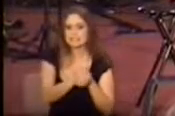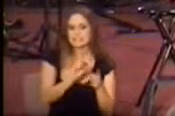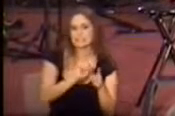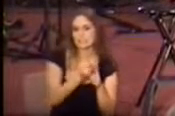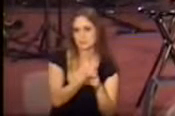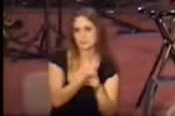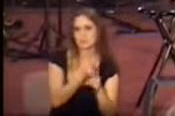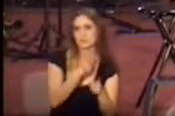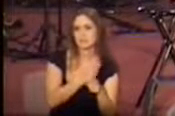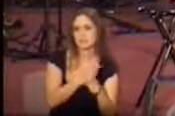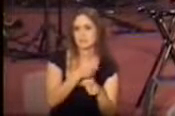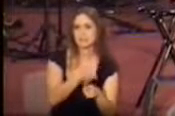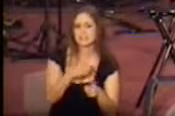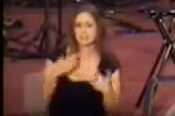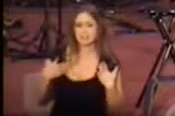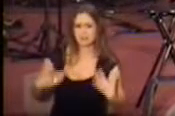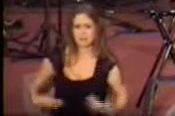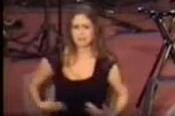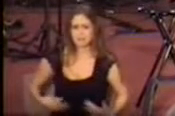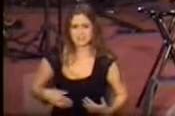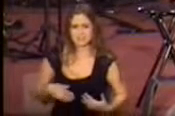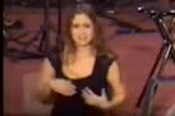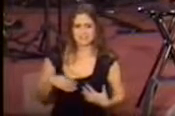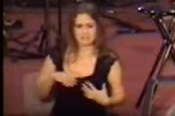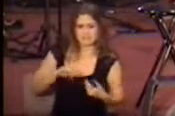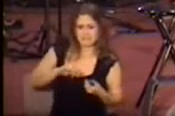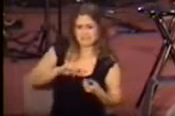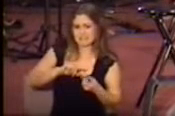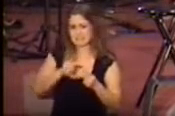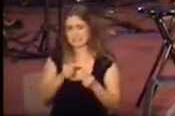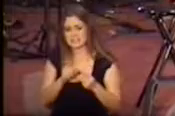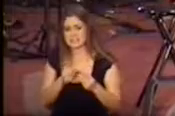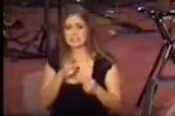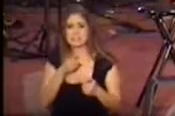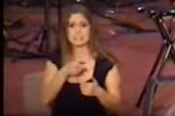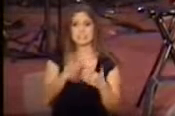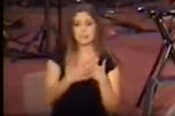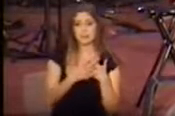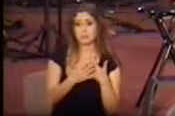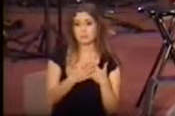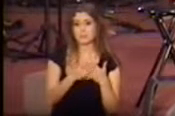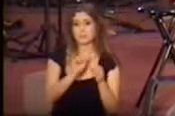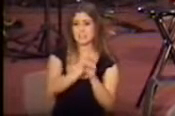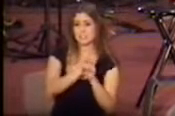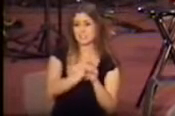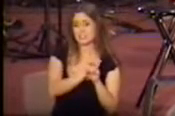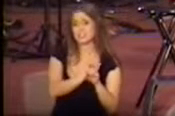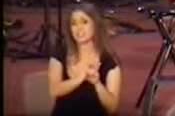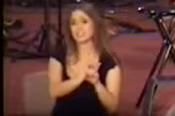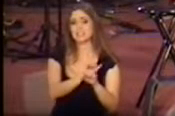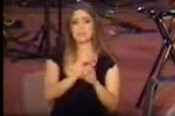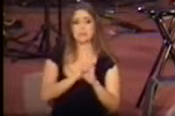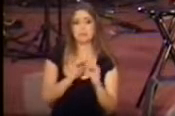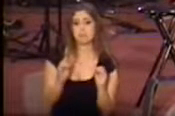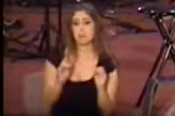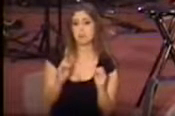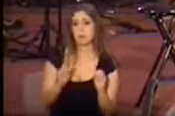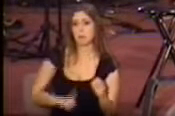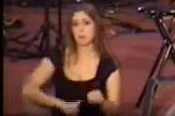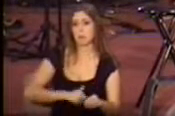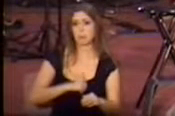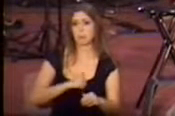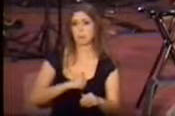I mean, his body's mangled. He's in prison. He's in chains. He has no private life at all. He doesn't have a